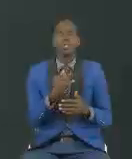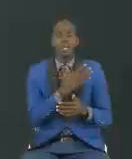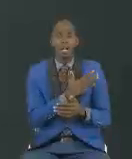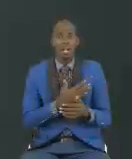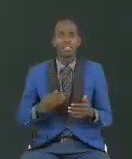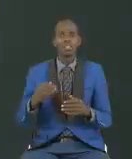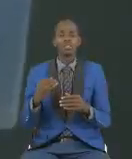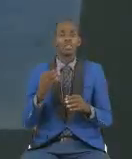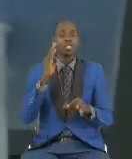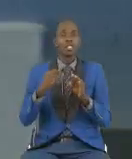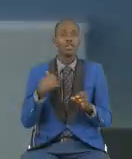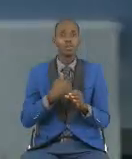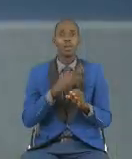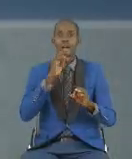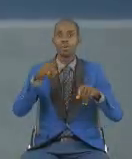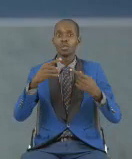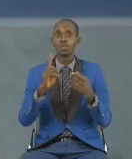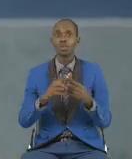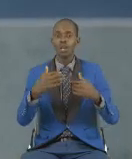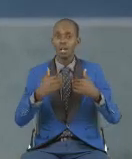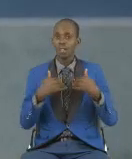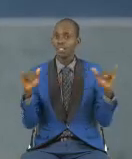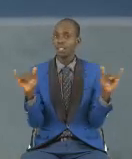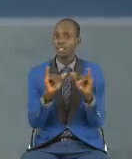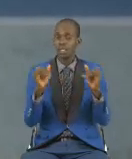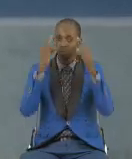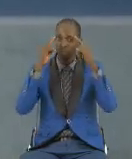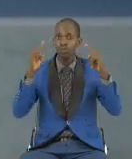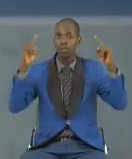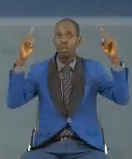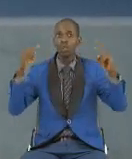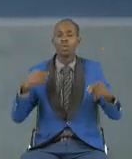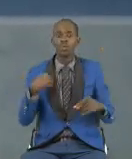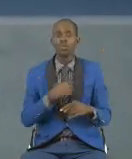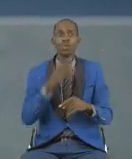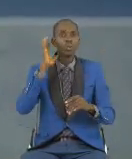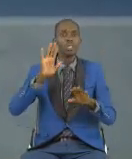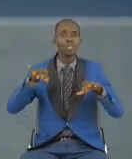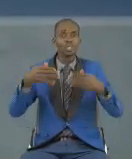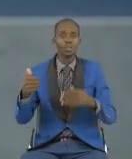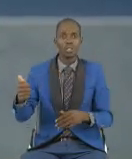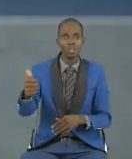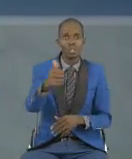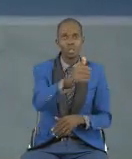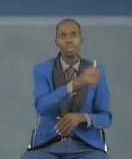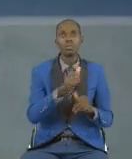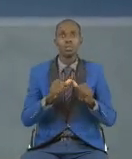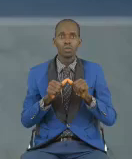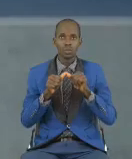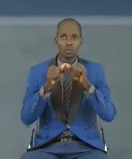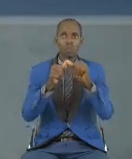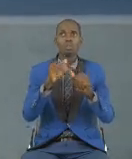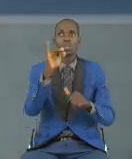to have a similar success, we're going to give ourselves continually, continuously to